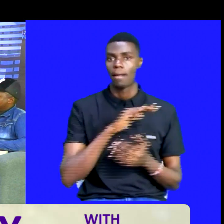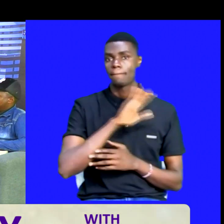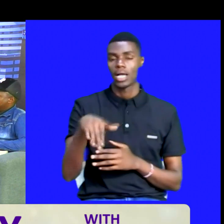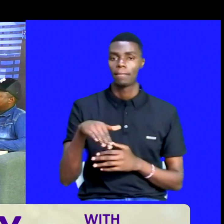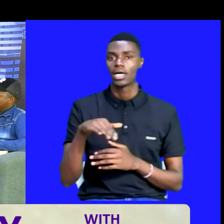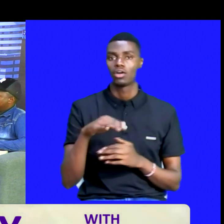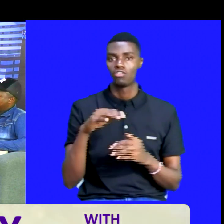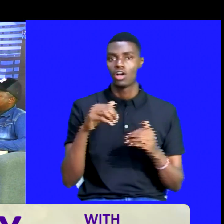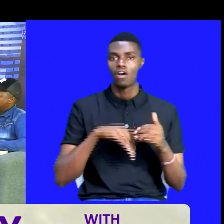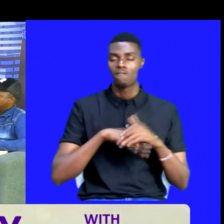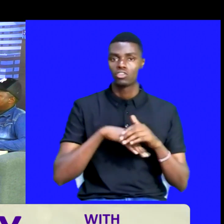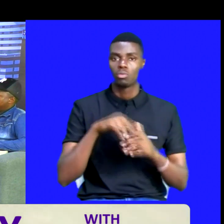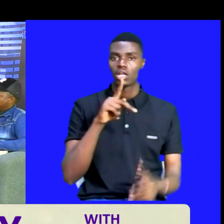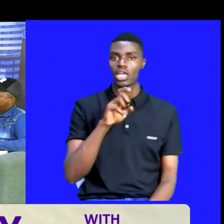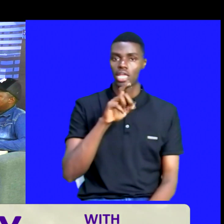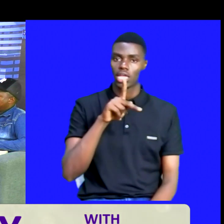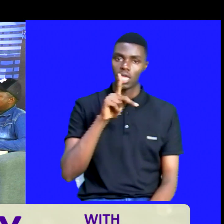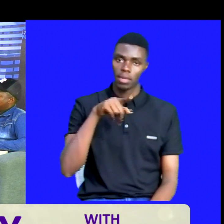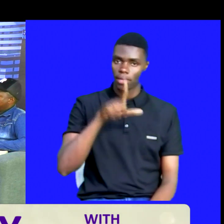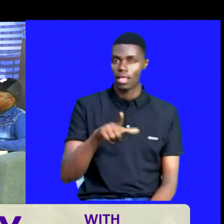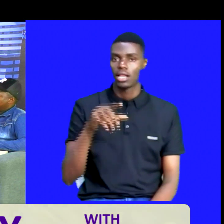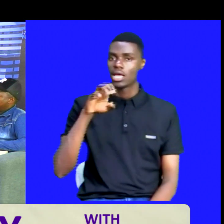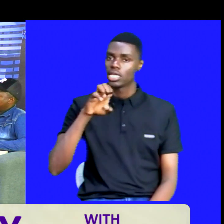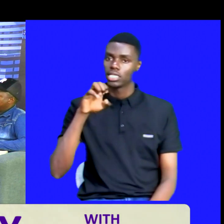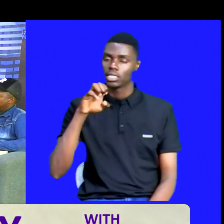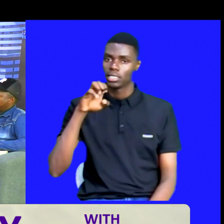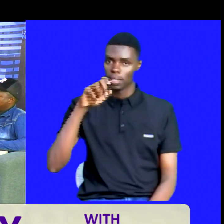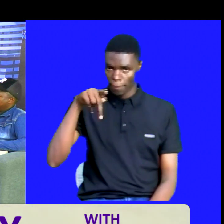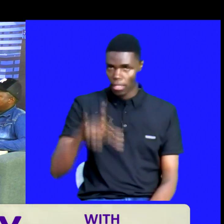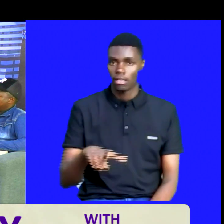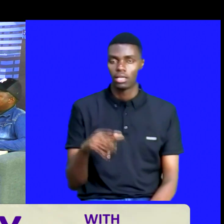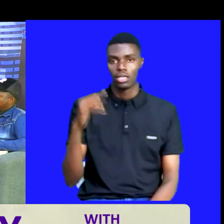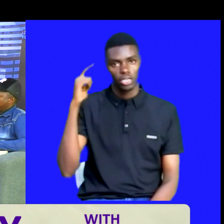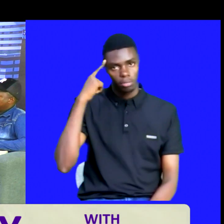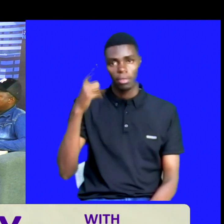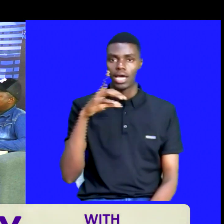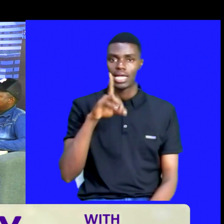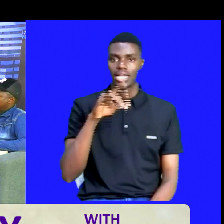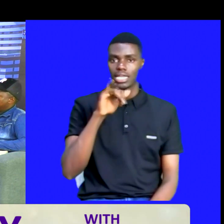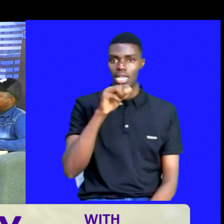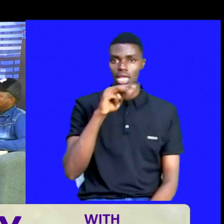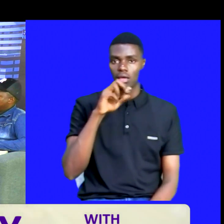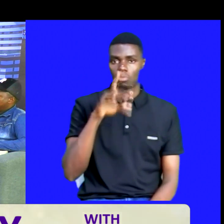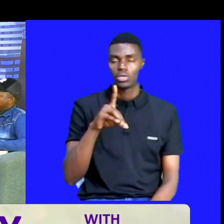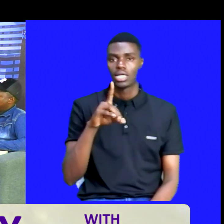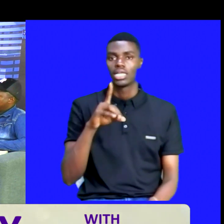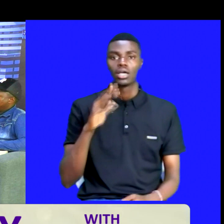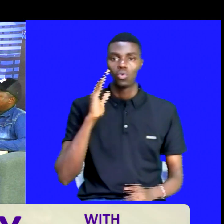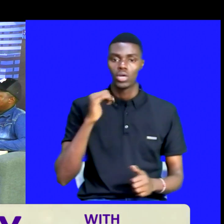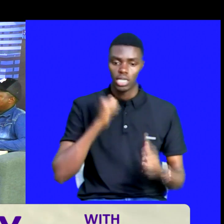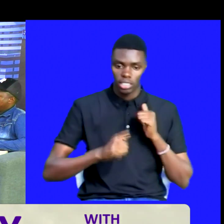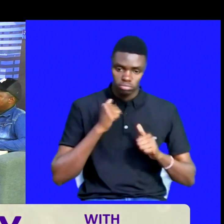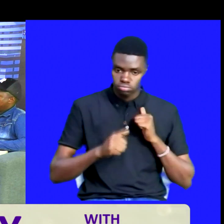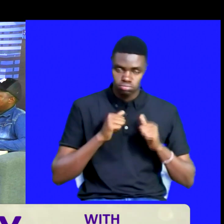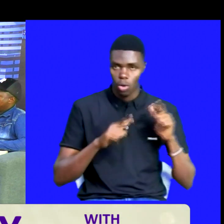is KPL, APL as well. Kumbuka pale Eugene, the Diamond League in its finals, Omanyala is going to do another sub-10